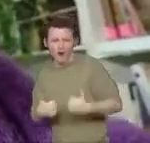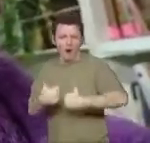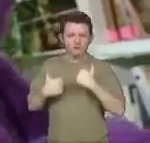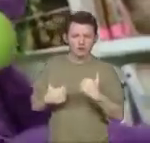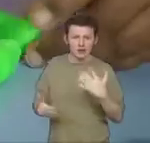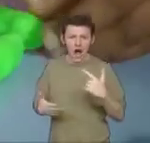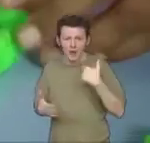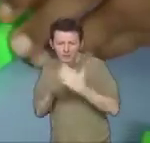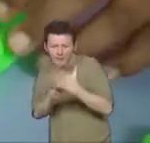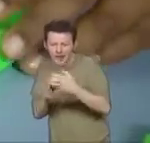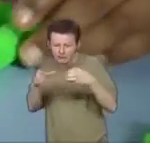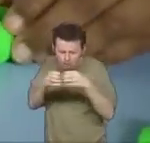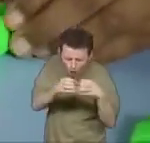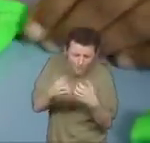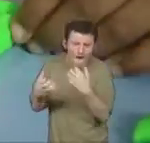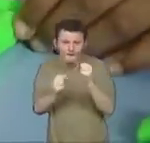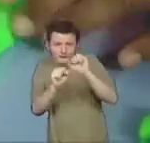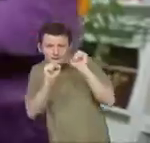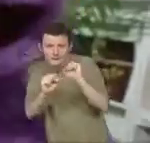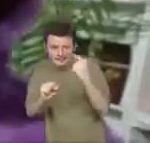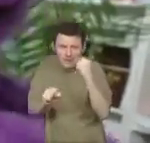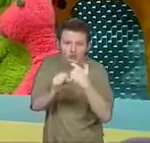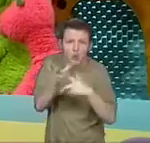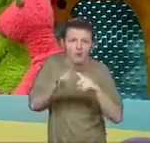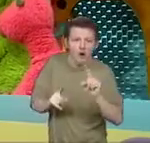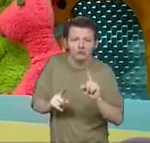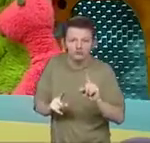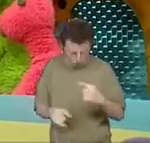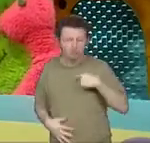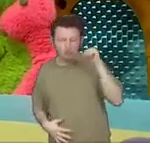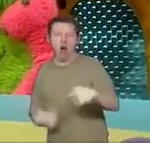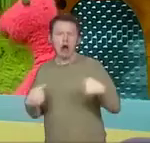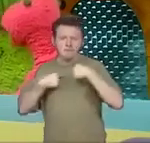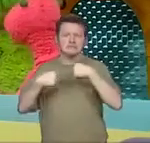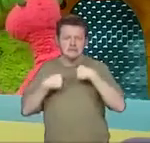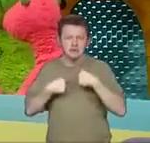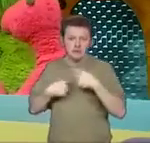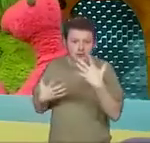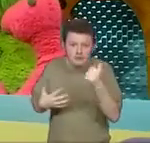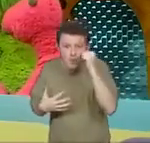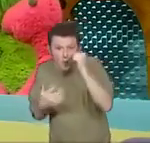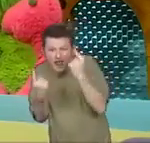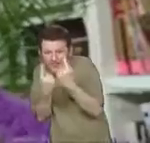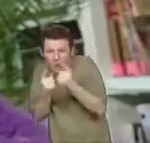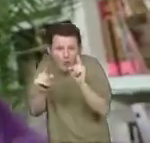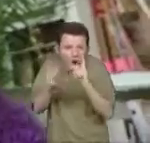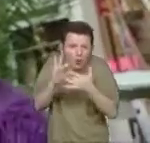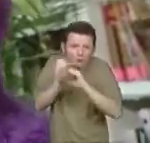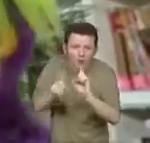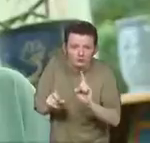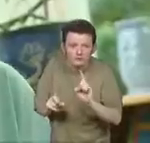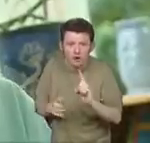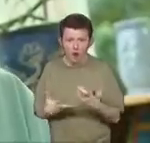galooby! You're playing with soft, squidgy stuff! Can you see this, Groove? Yeah! Now, we hoops need to